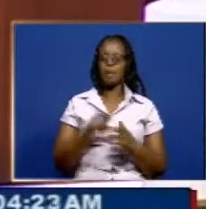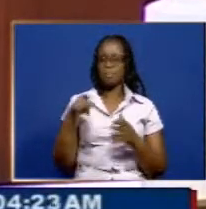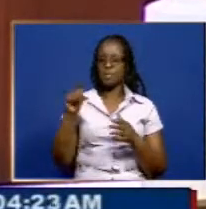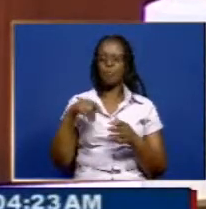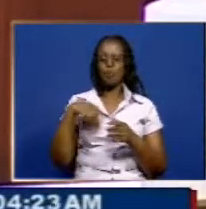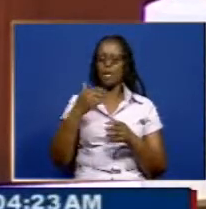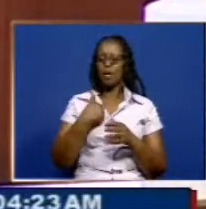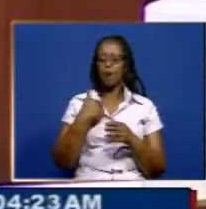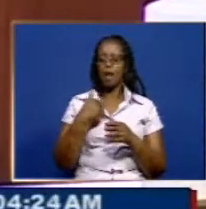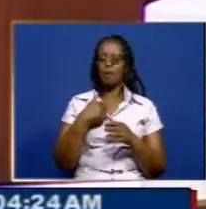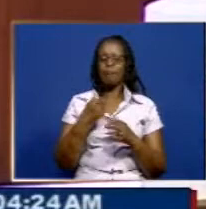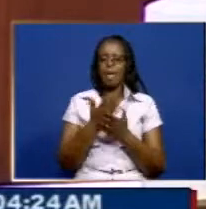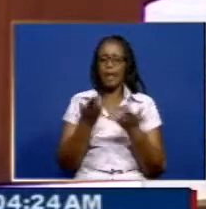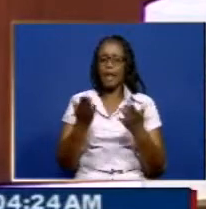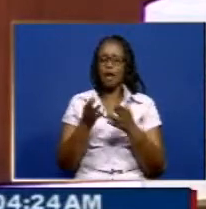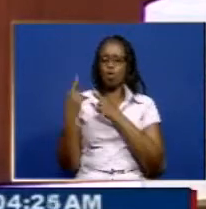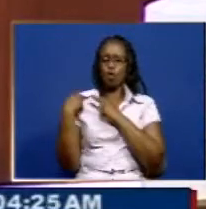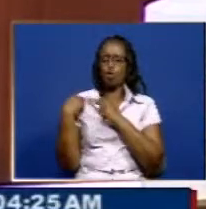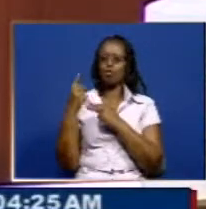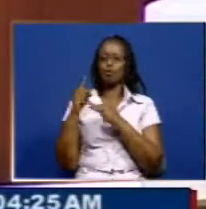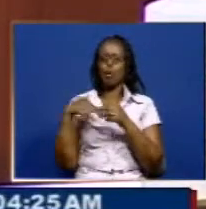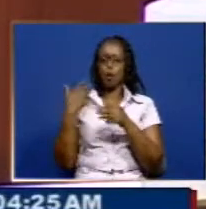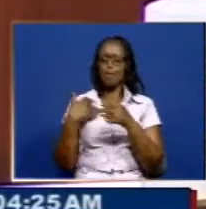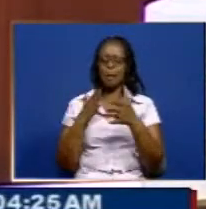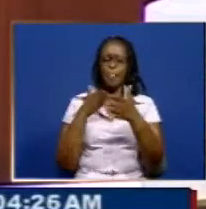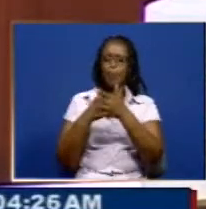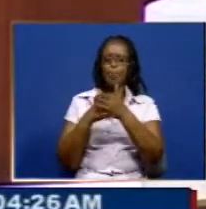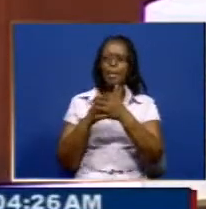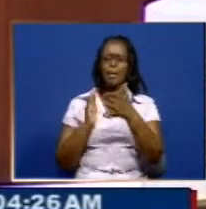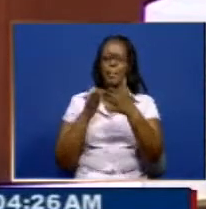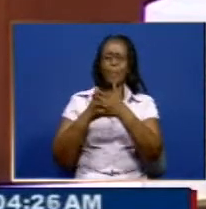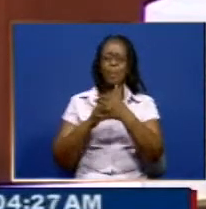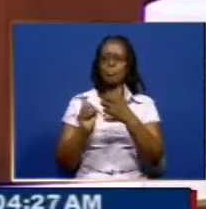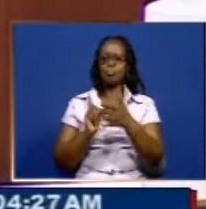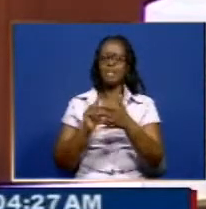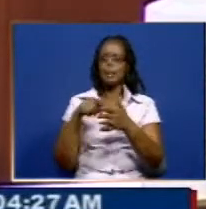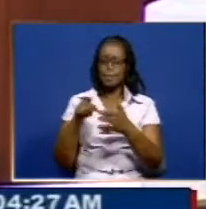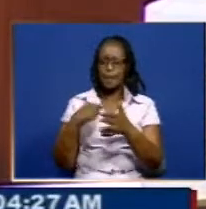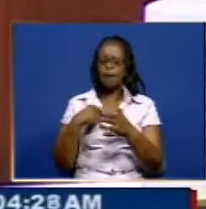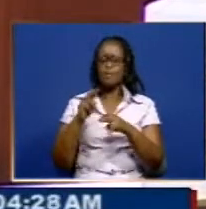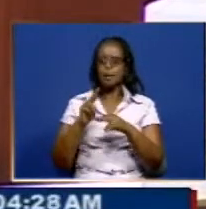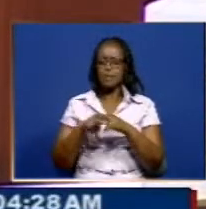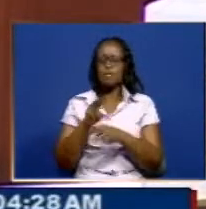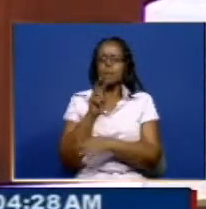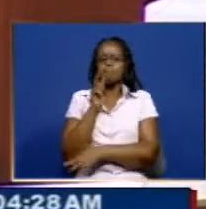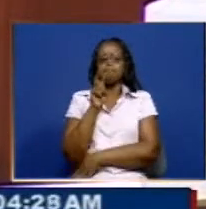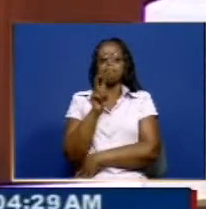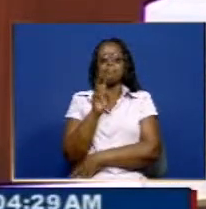these proceedings, that he will be a spectator. And since he's appearing